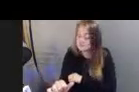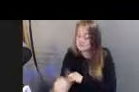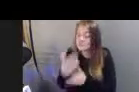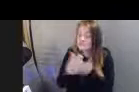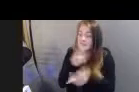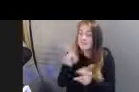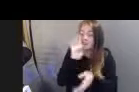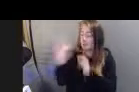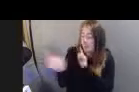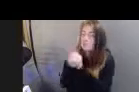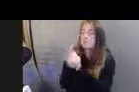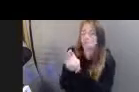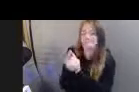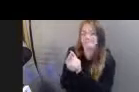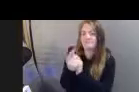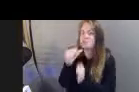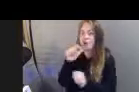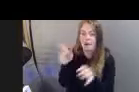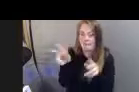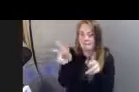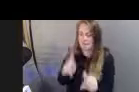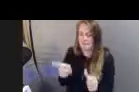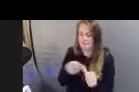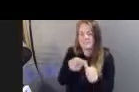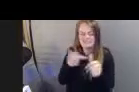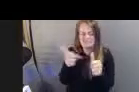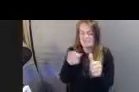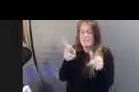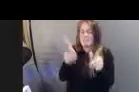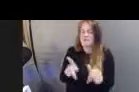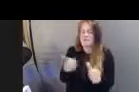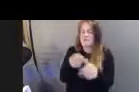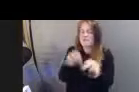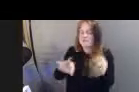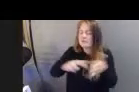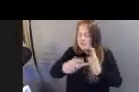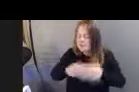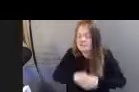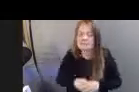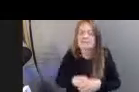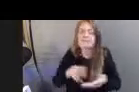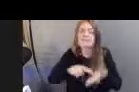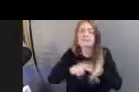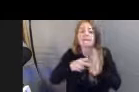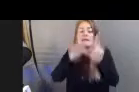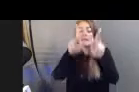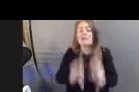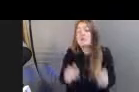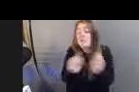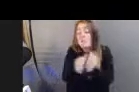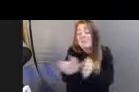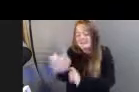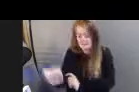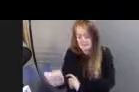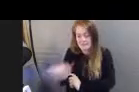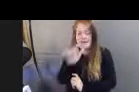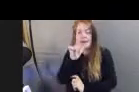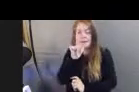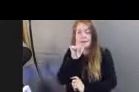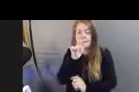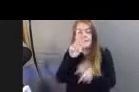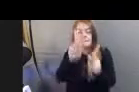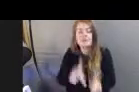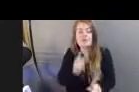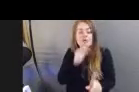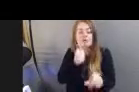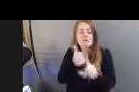with. So when I say person-first, I mean referring to someone as a person with a disability, a person who uses a walker